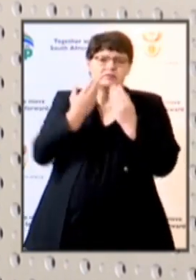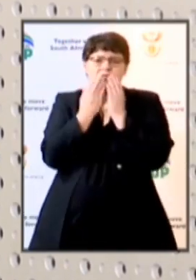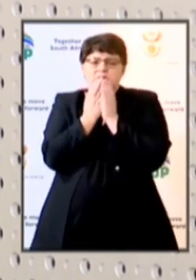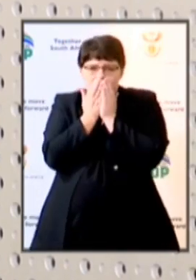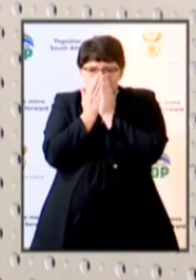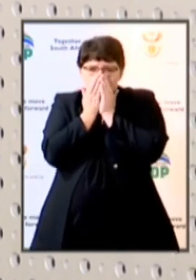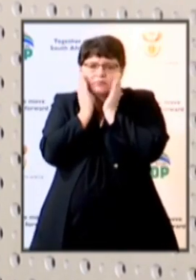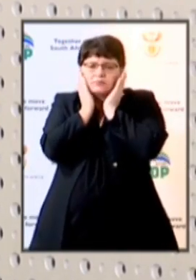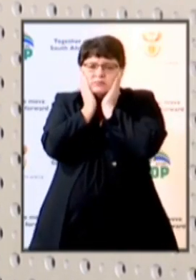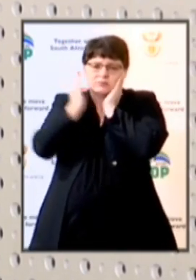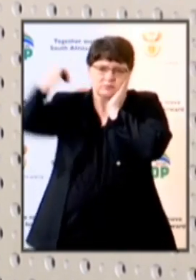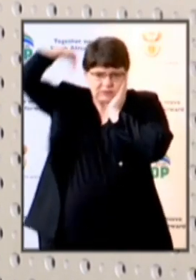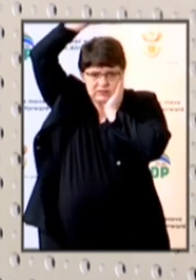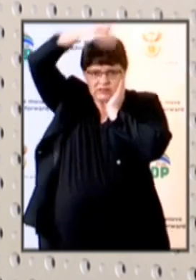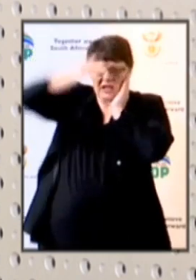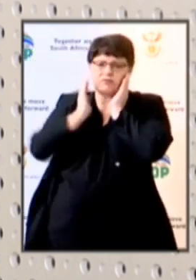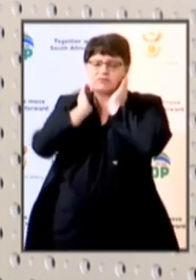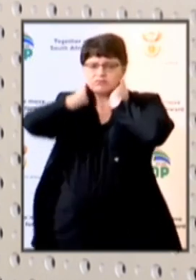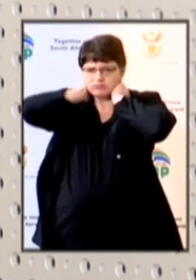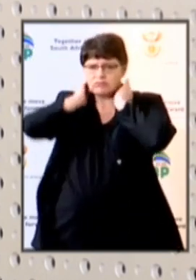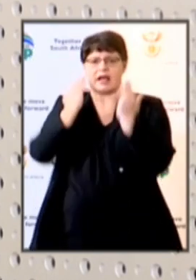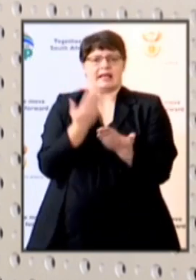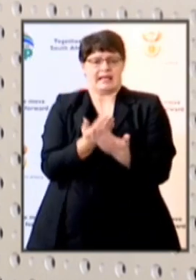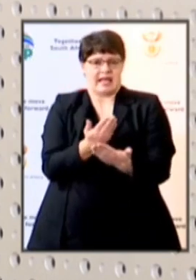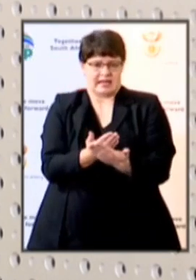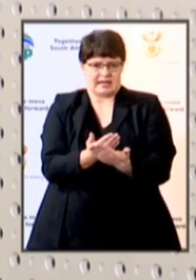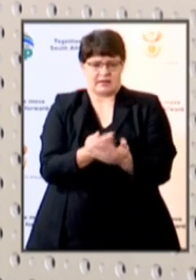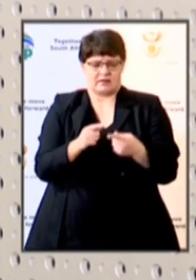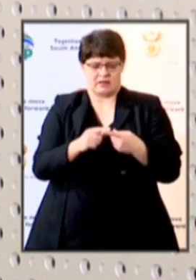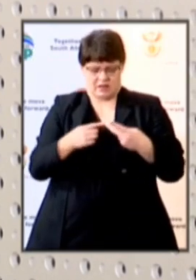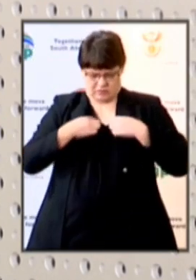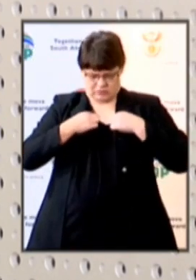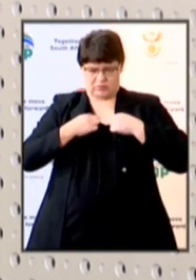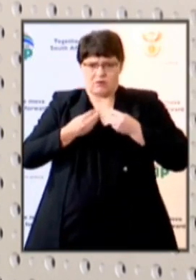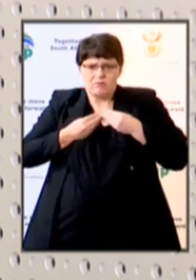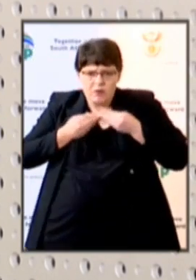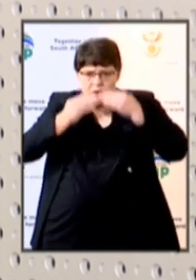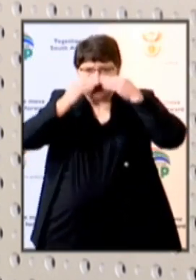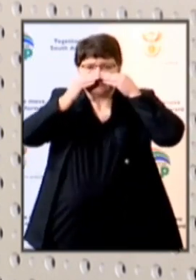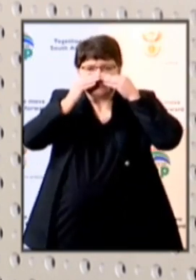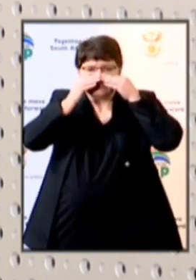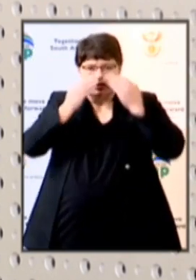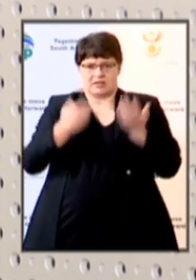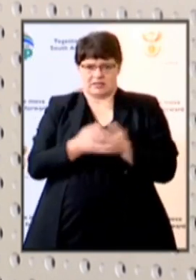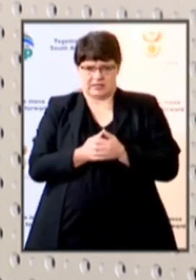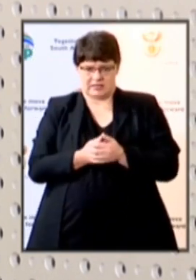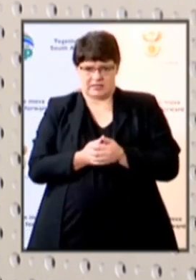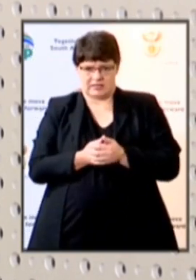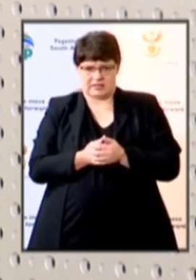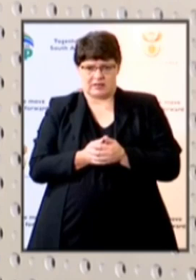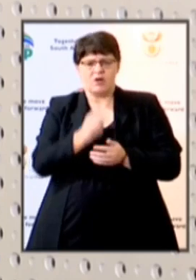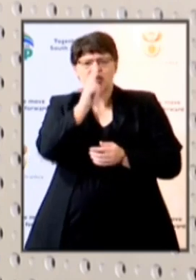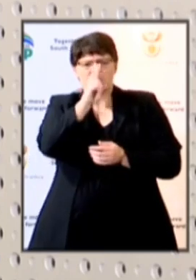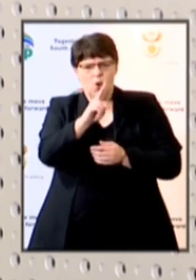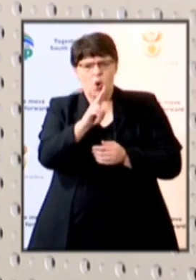your nose and mouth. You can use your t-shirt. On the health website, they also tell you how